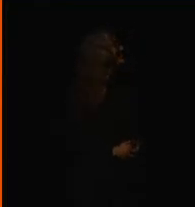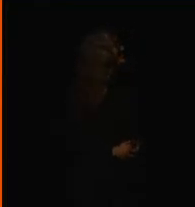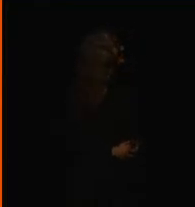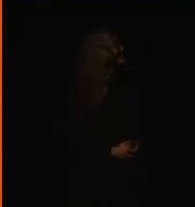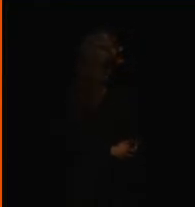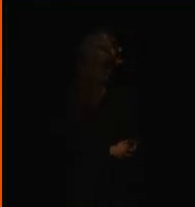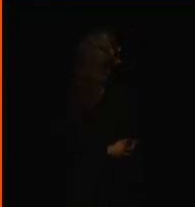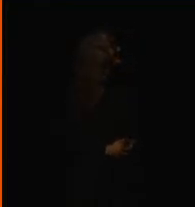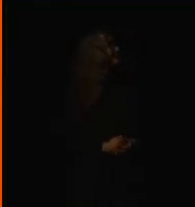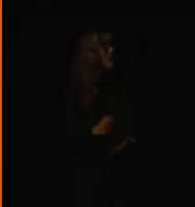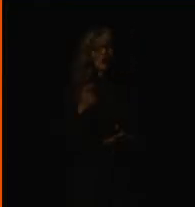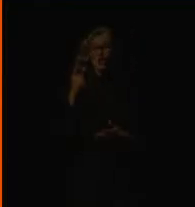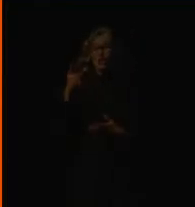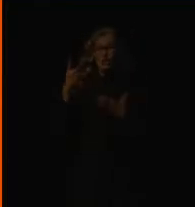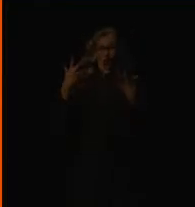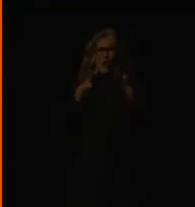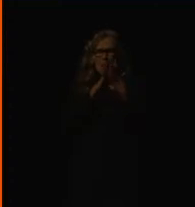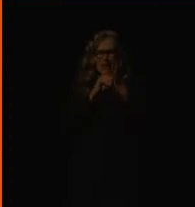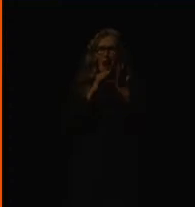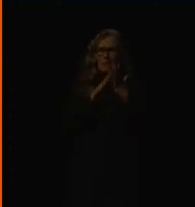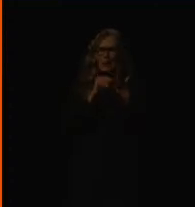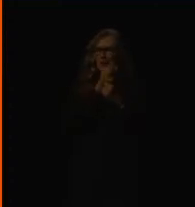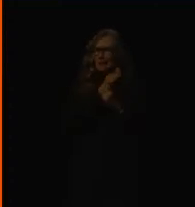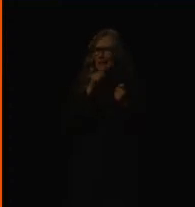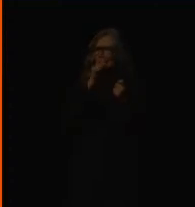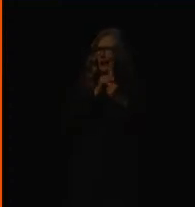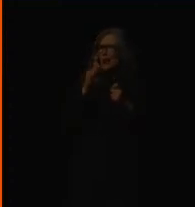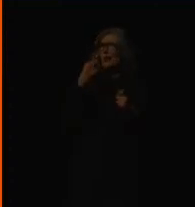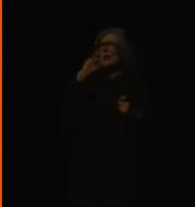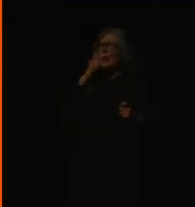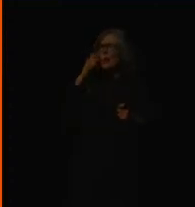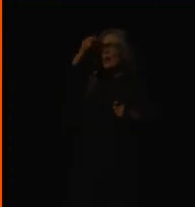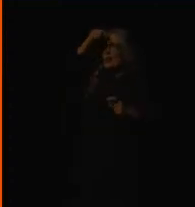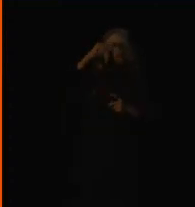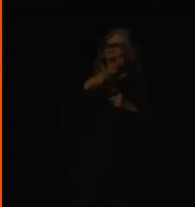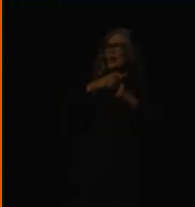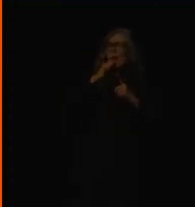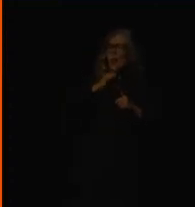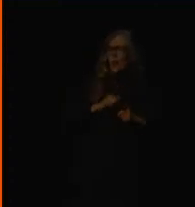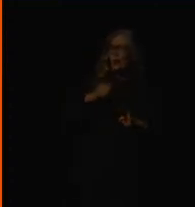And she already wants to do exactly what her cool, older brother is doing.